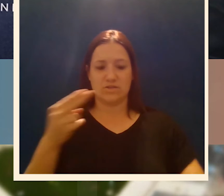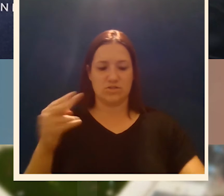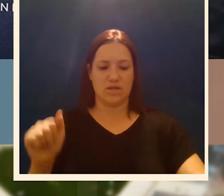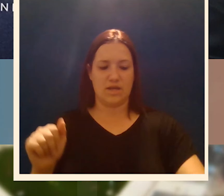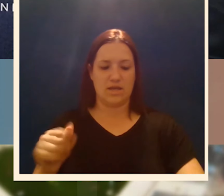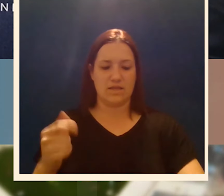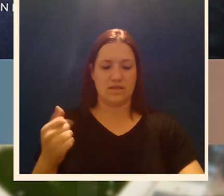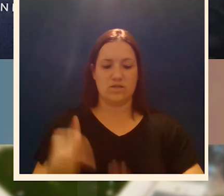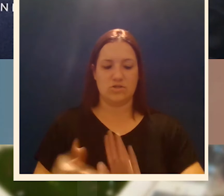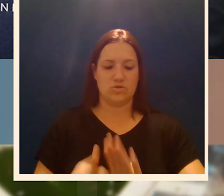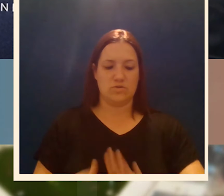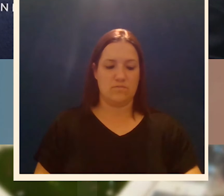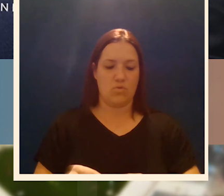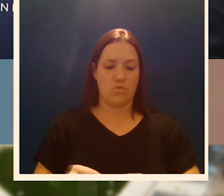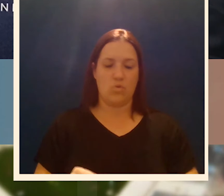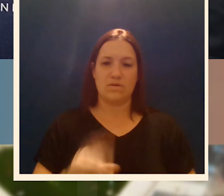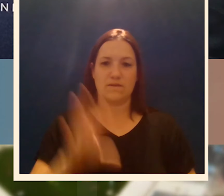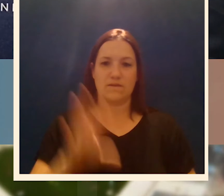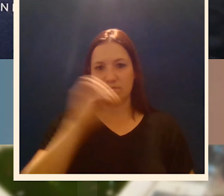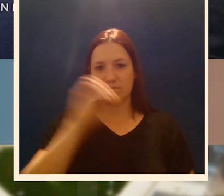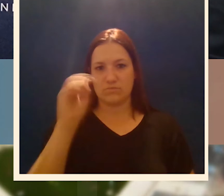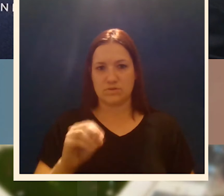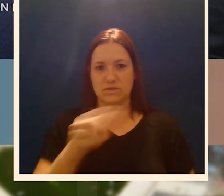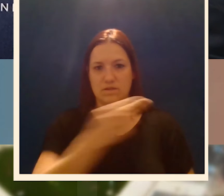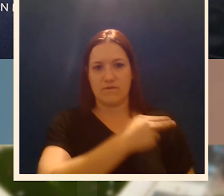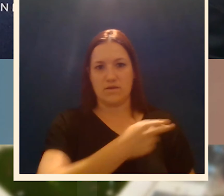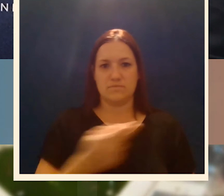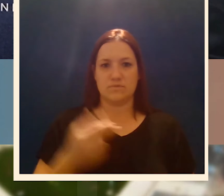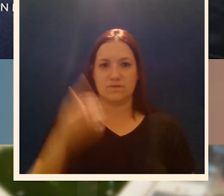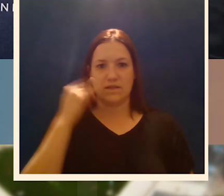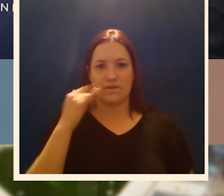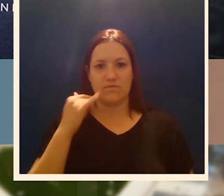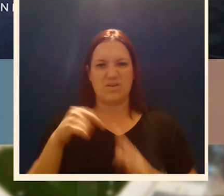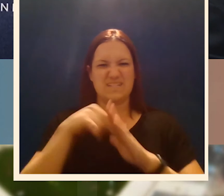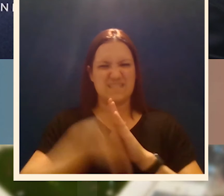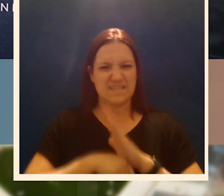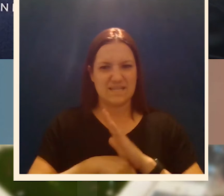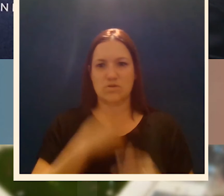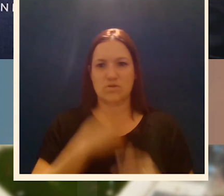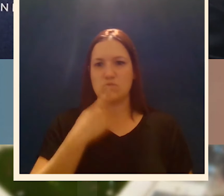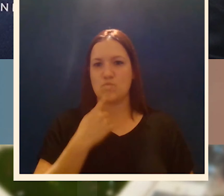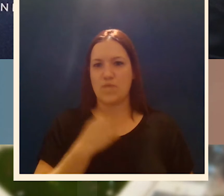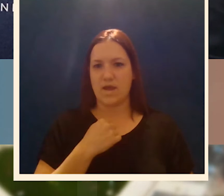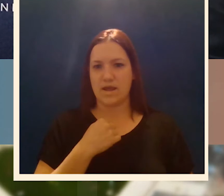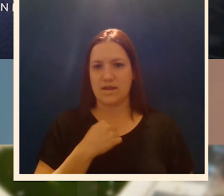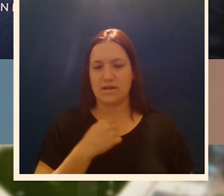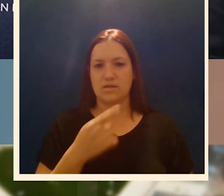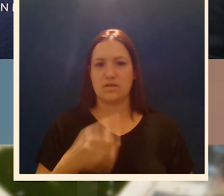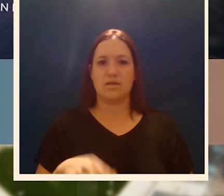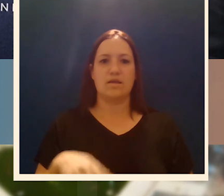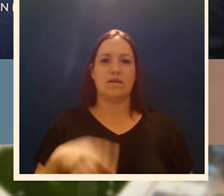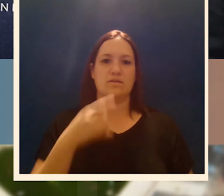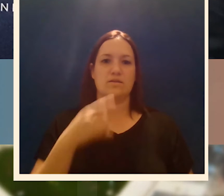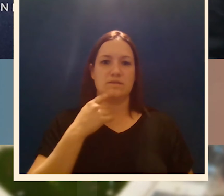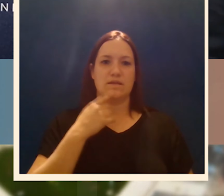they're predicting that even in the coming year, post-pandemic somewhat, the California hospitals will lose another $6